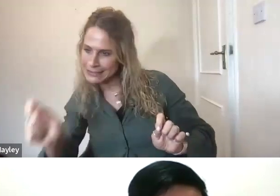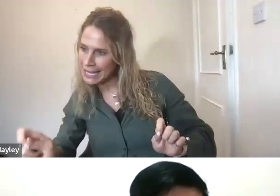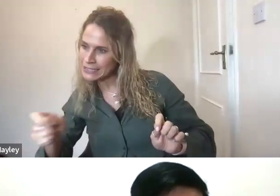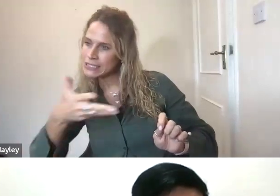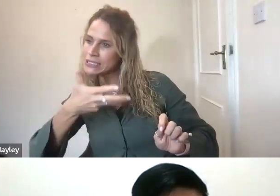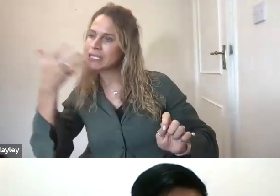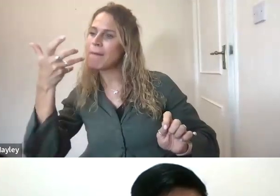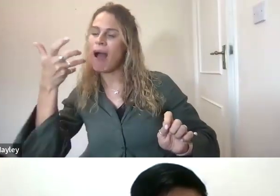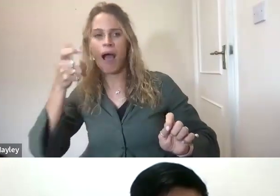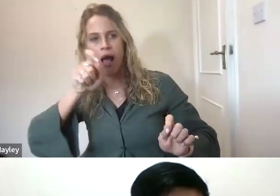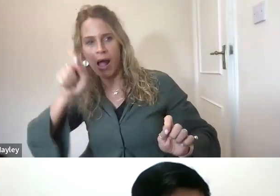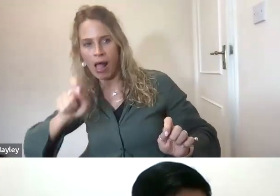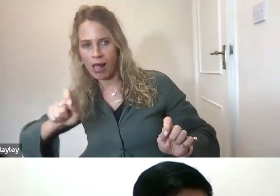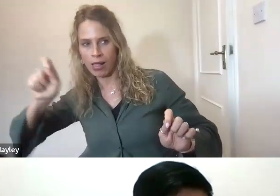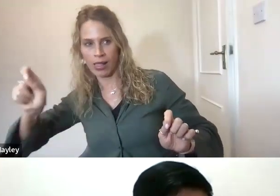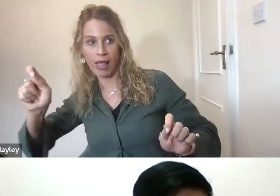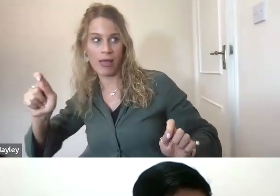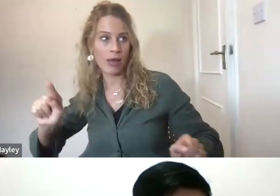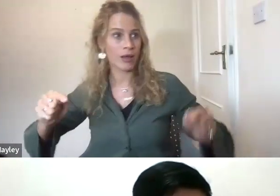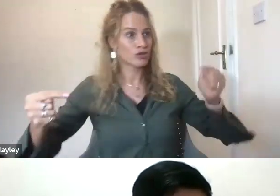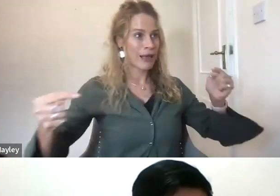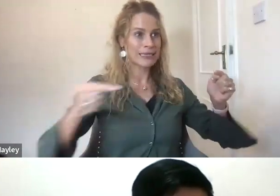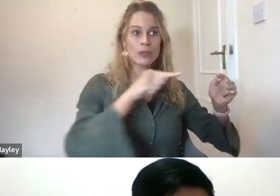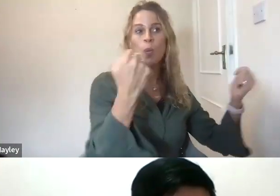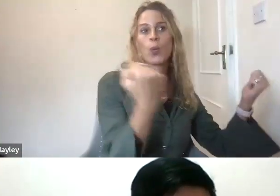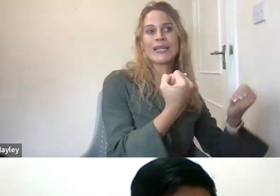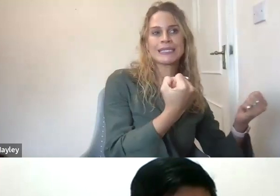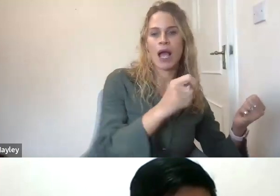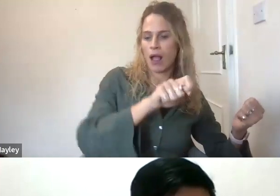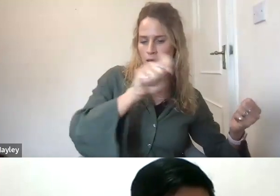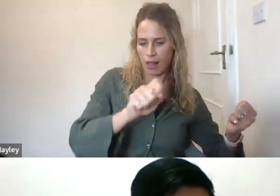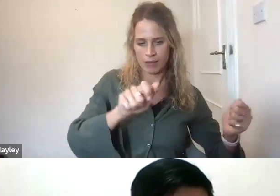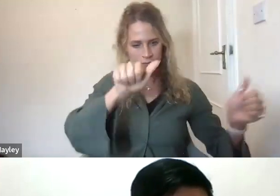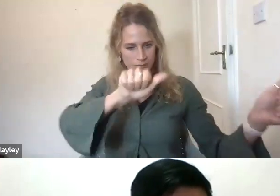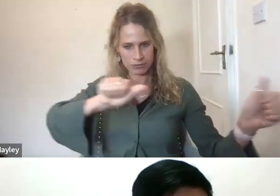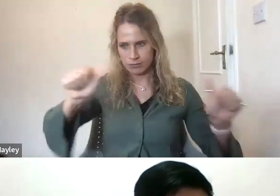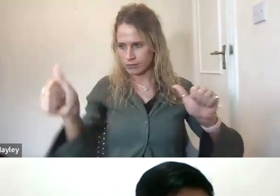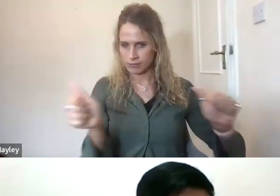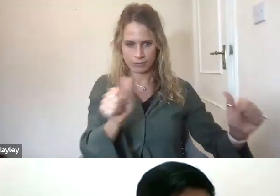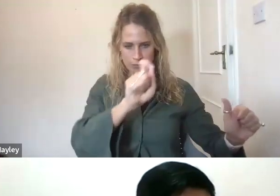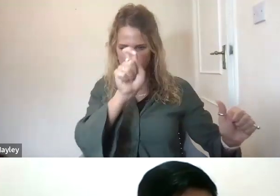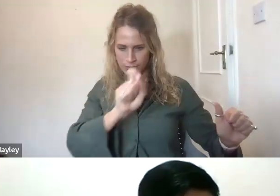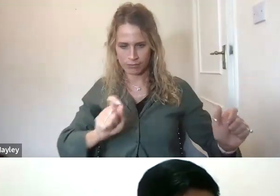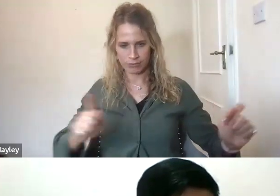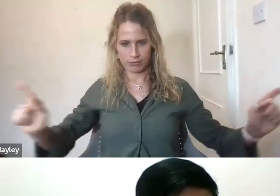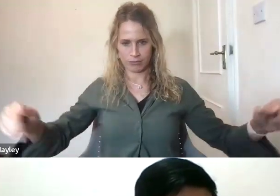contracting them in the winter, stretching the lines farther and erasing some of them as